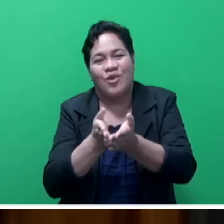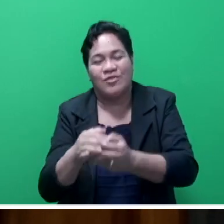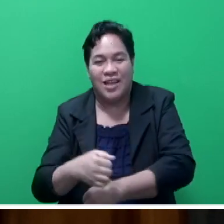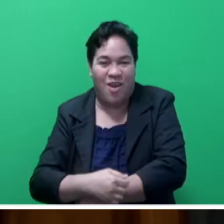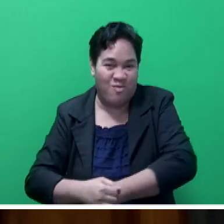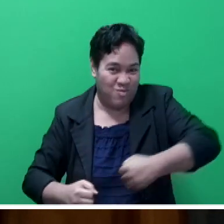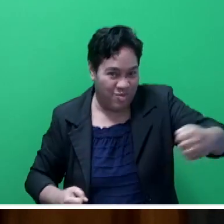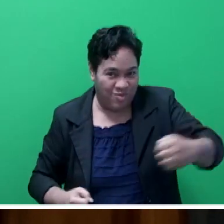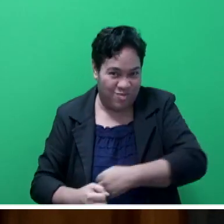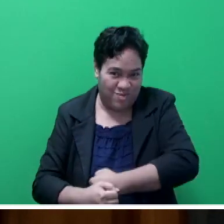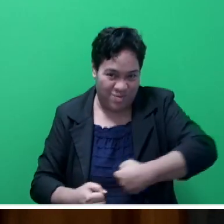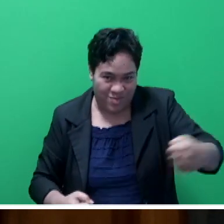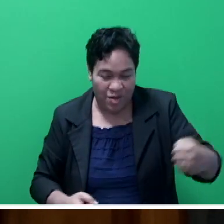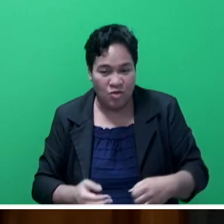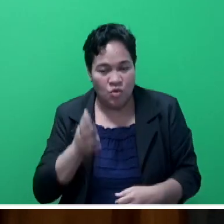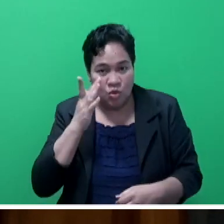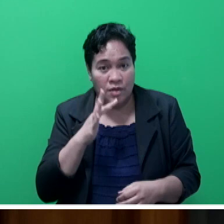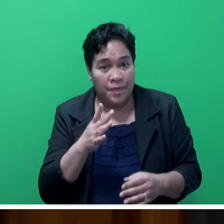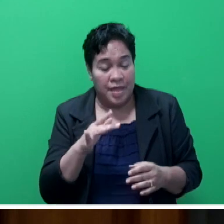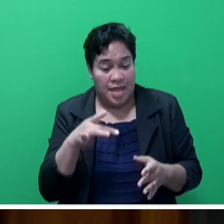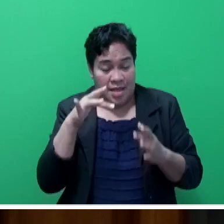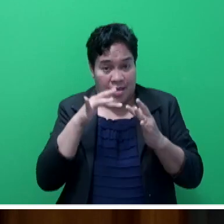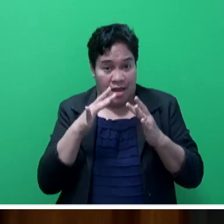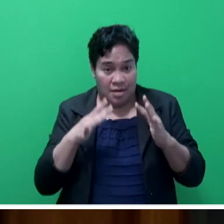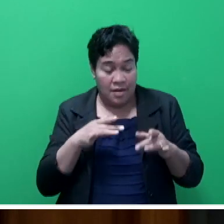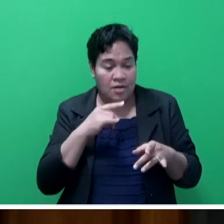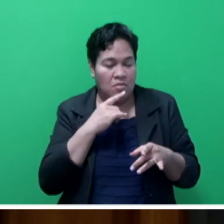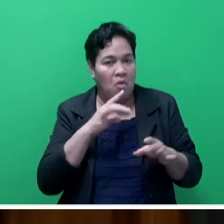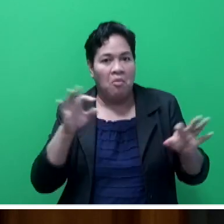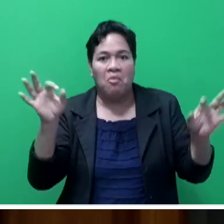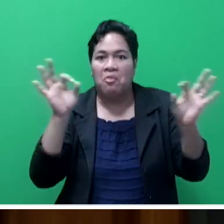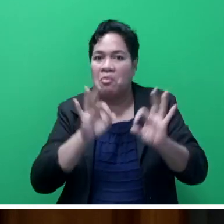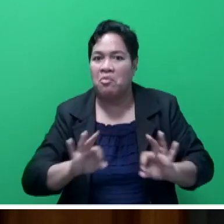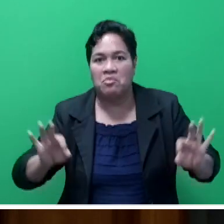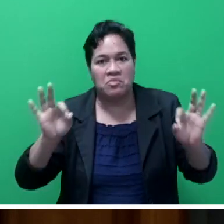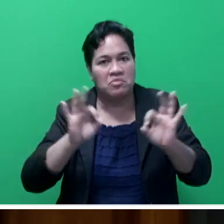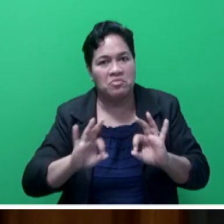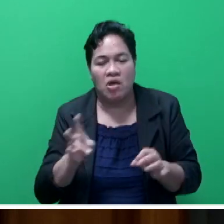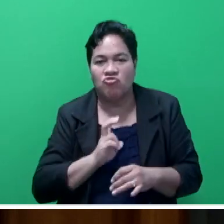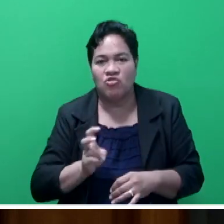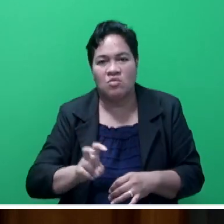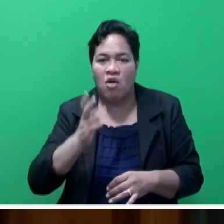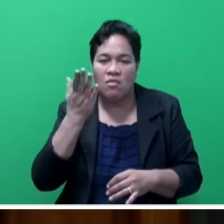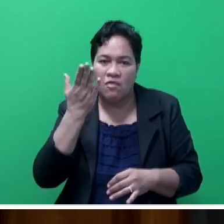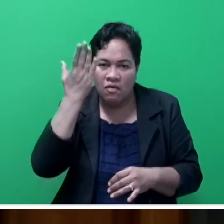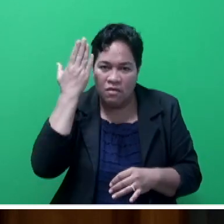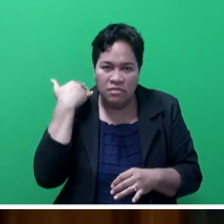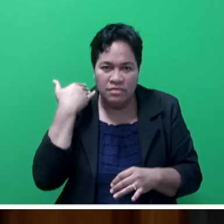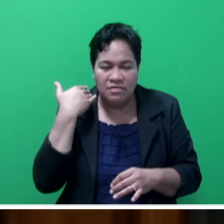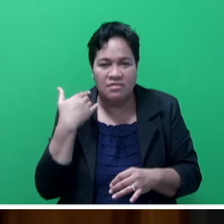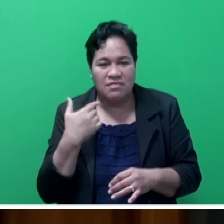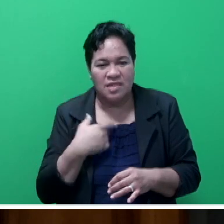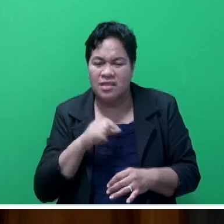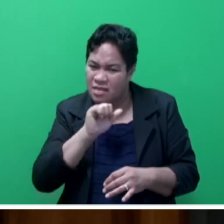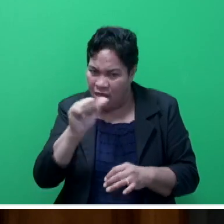to schools. In the interior and maritime zones, children did not have access to any form of transportation, which denied them the basic right